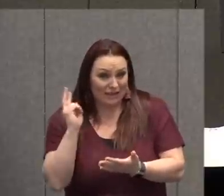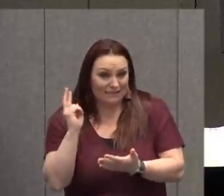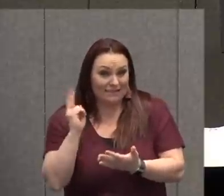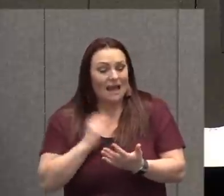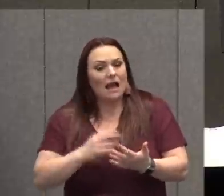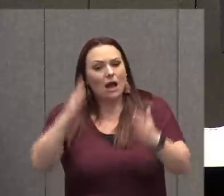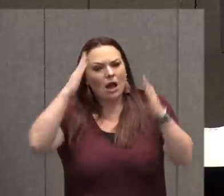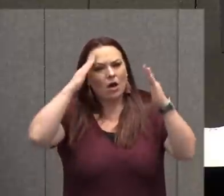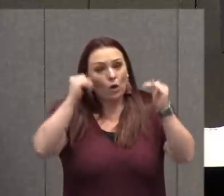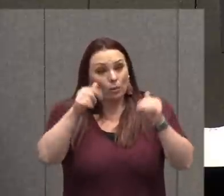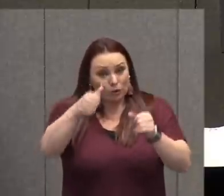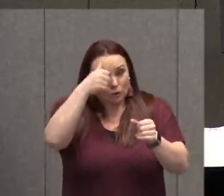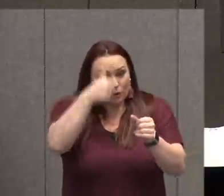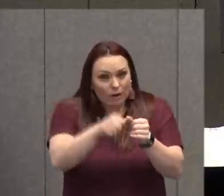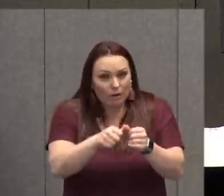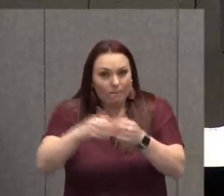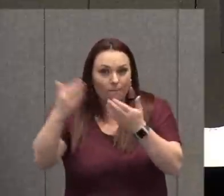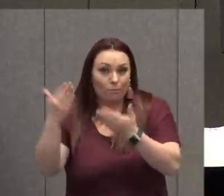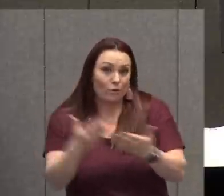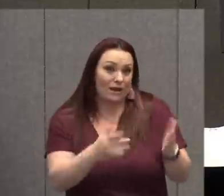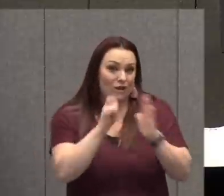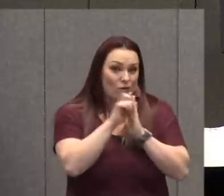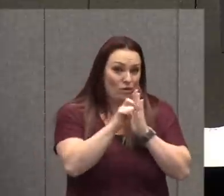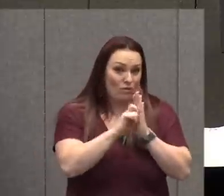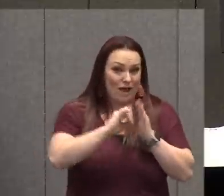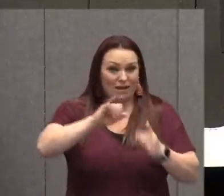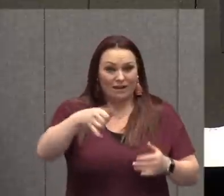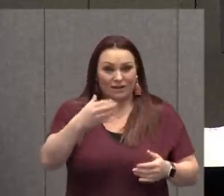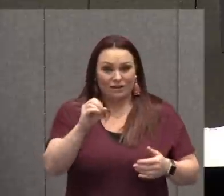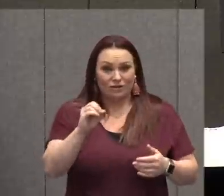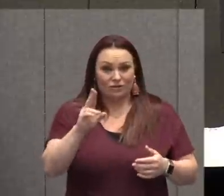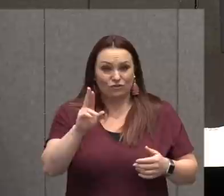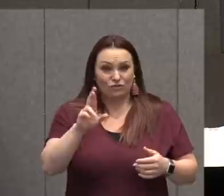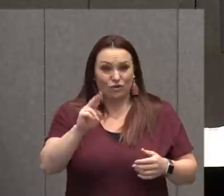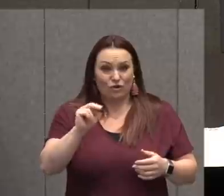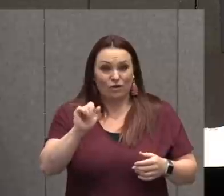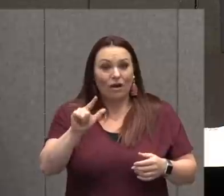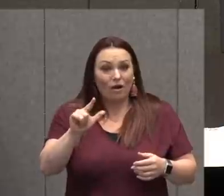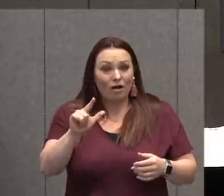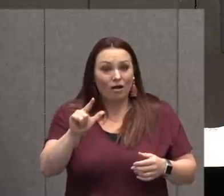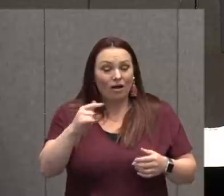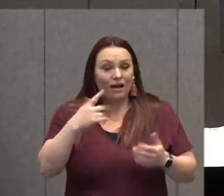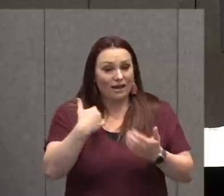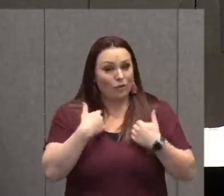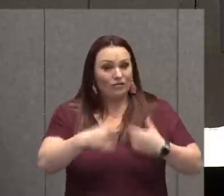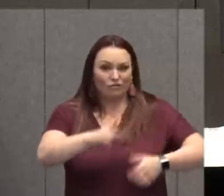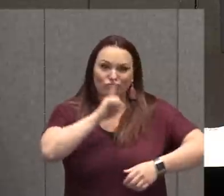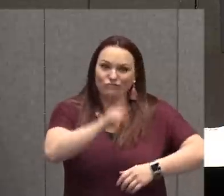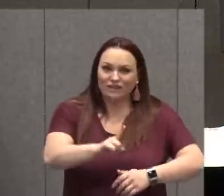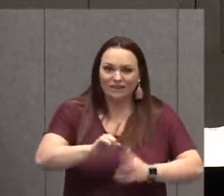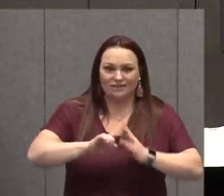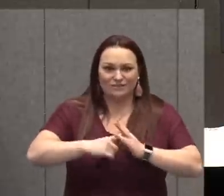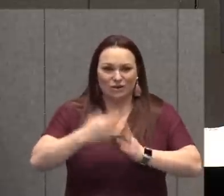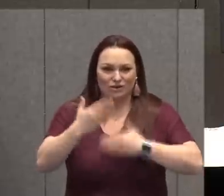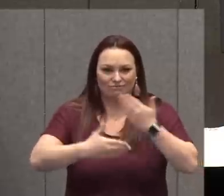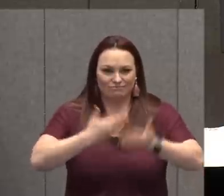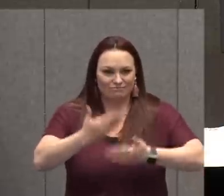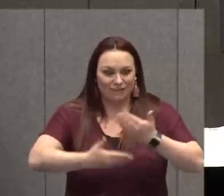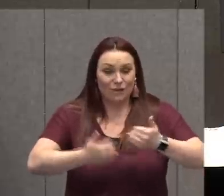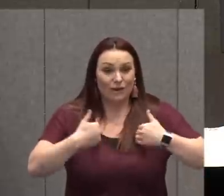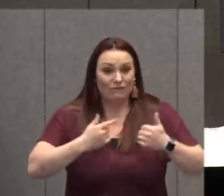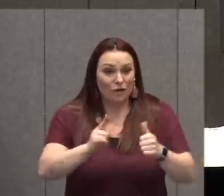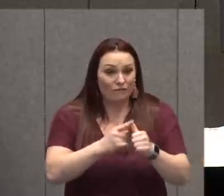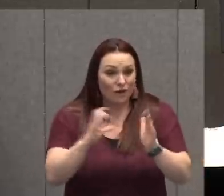you remember to bring your writing journal with you and that you have really started this process, that you have your